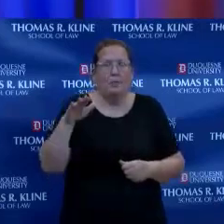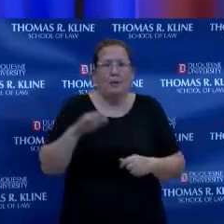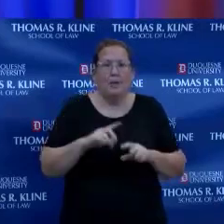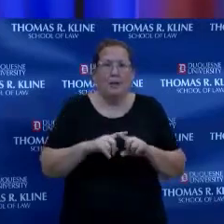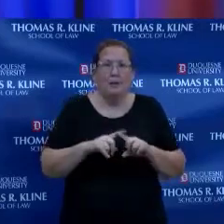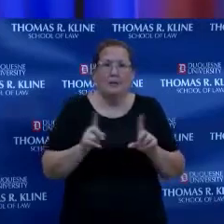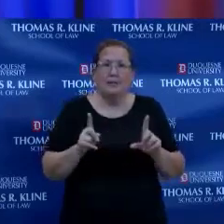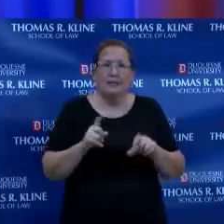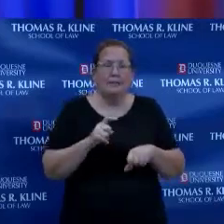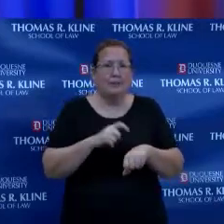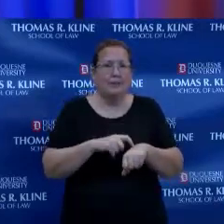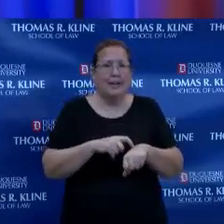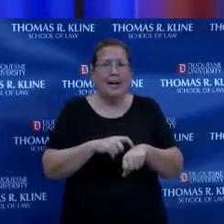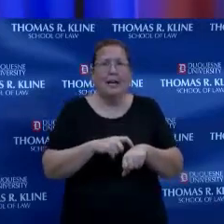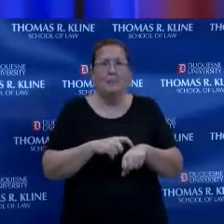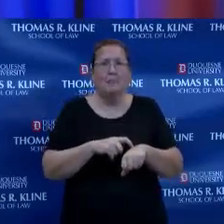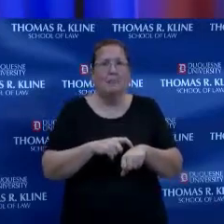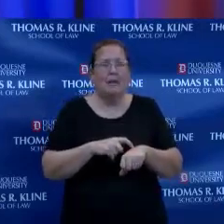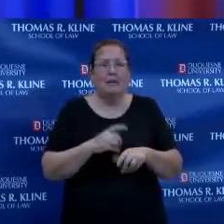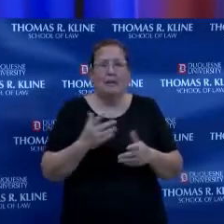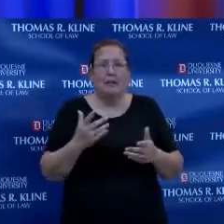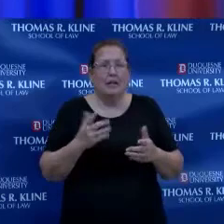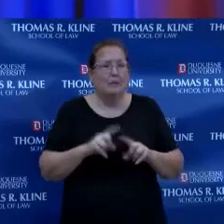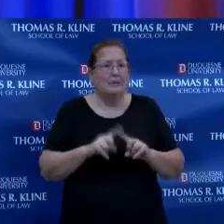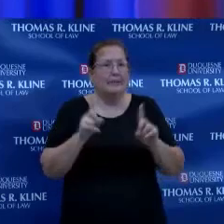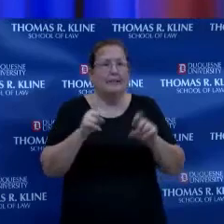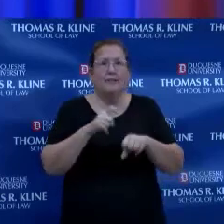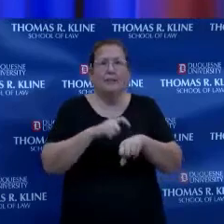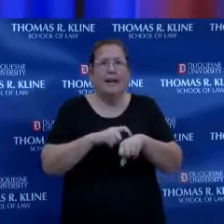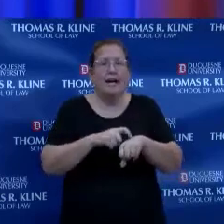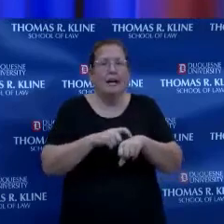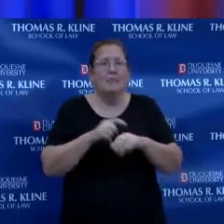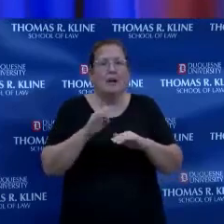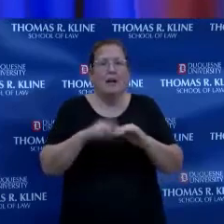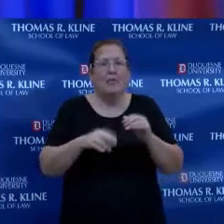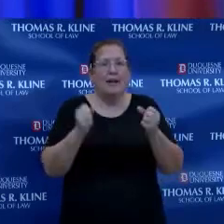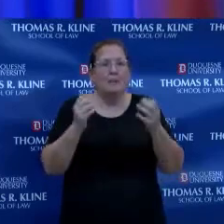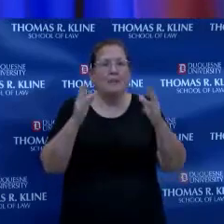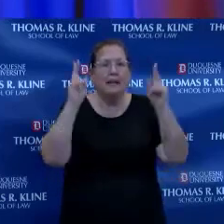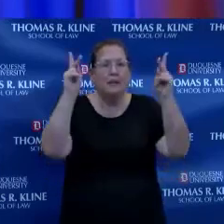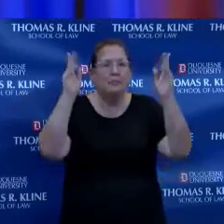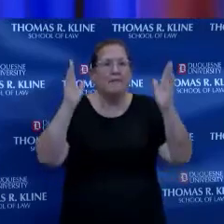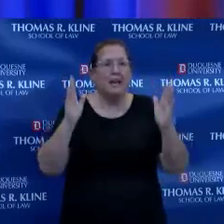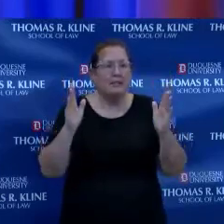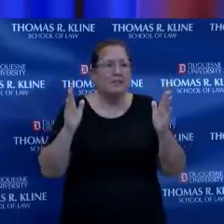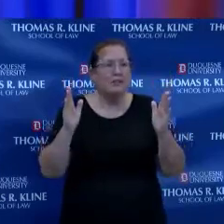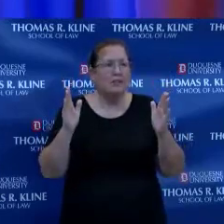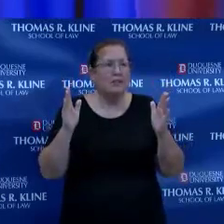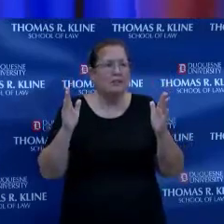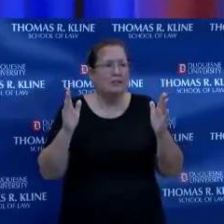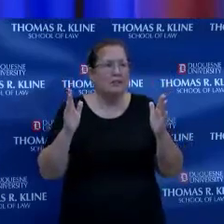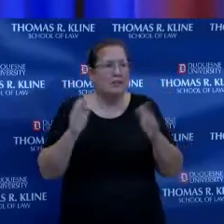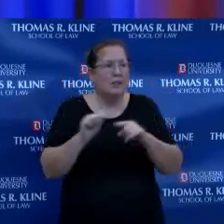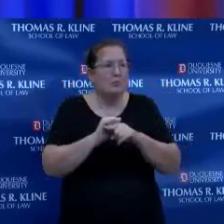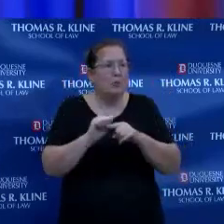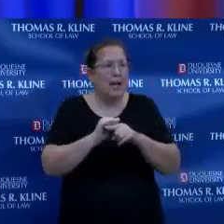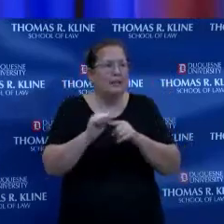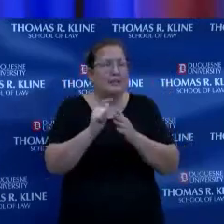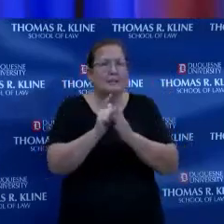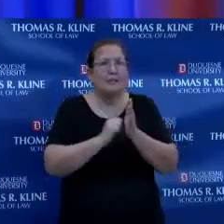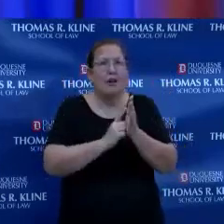began practicing law, a different age than many of your professors practiced law in.